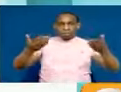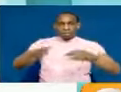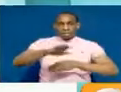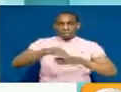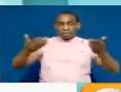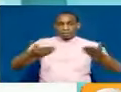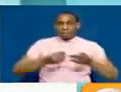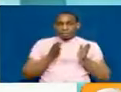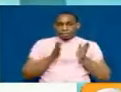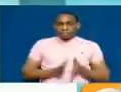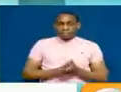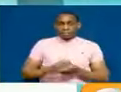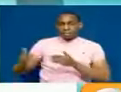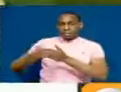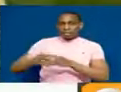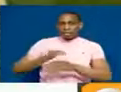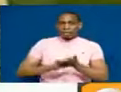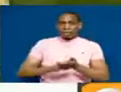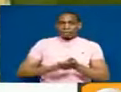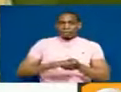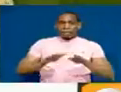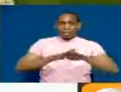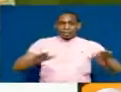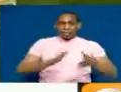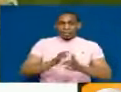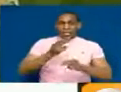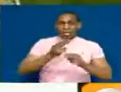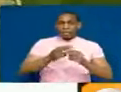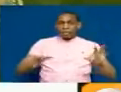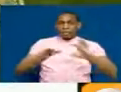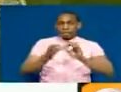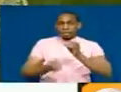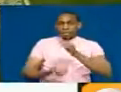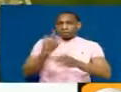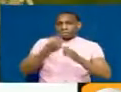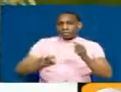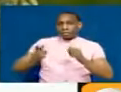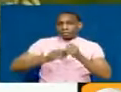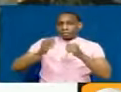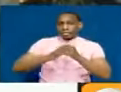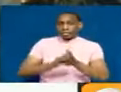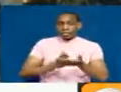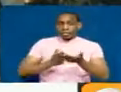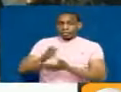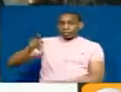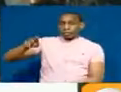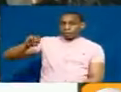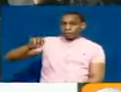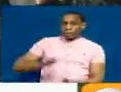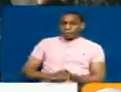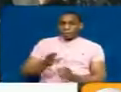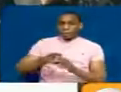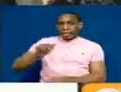within the national park grounds of Ethiopia is the Unity Park, inaugurated in 2019 by Prime Minister